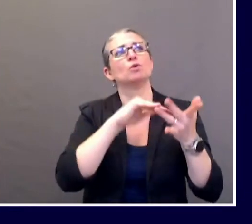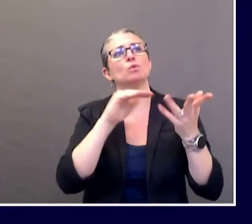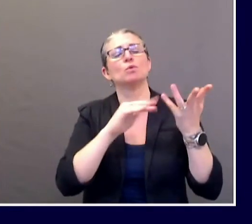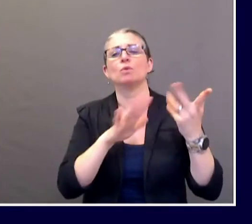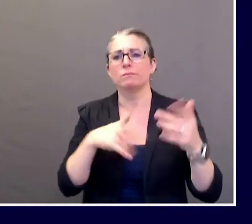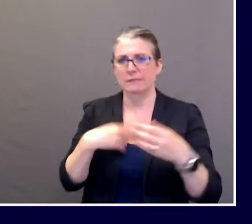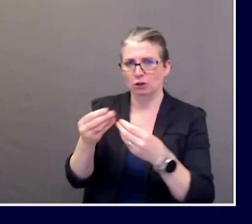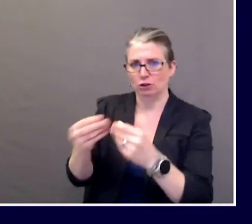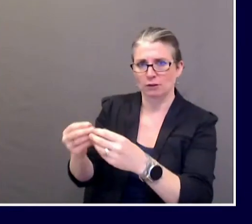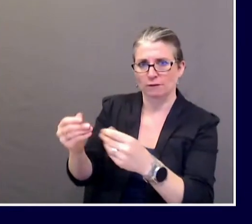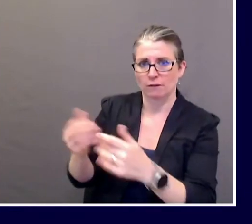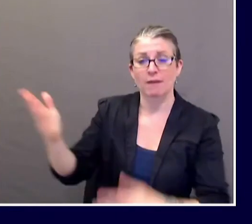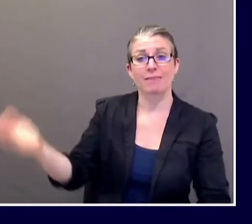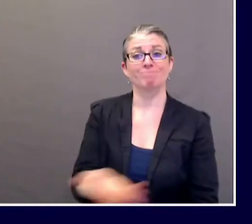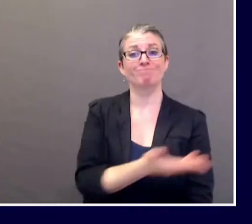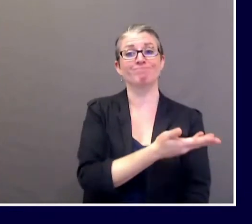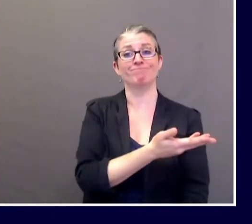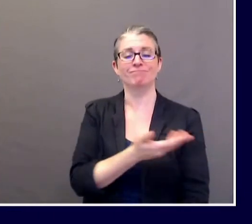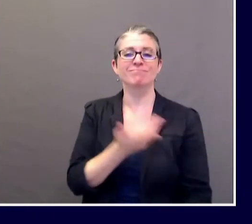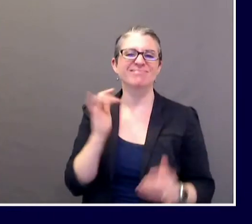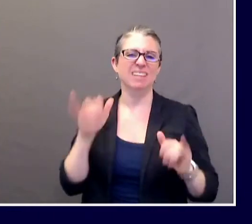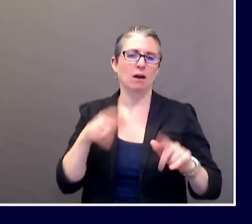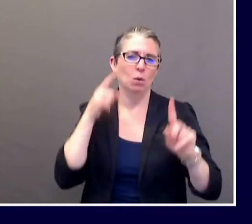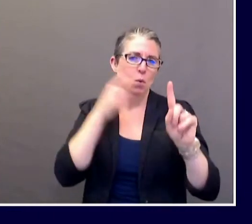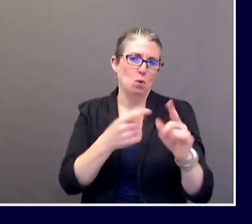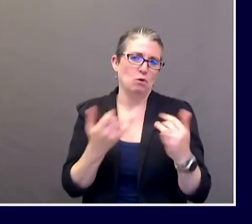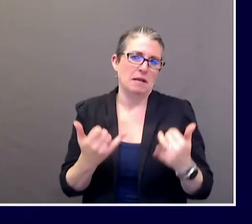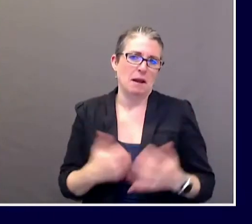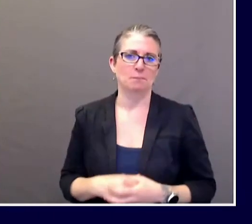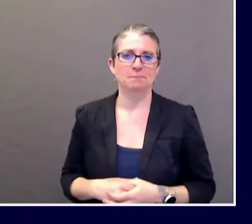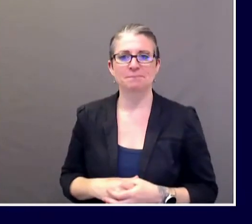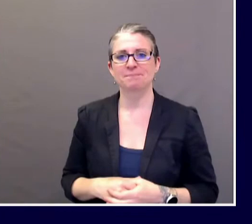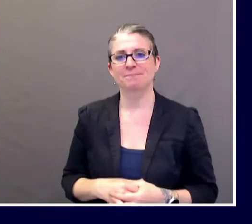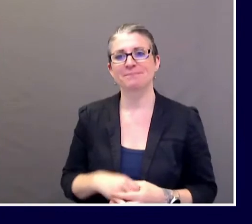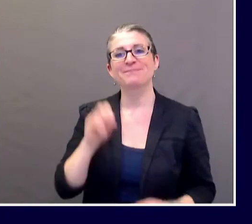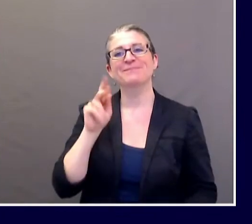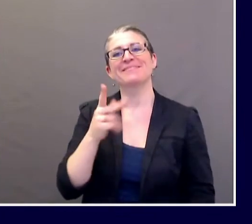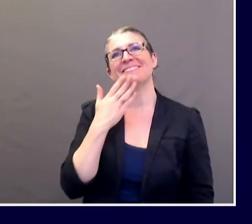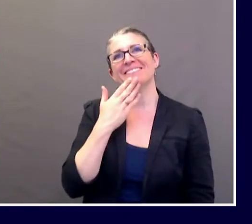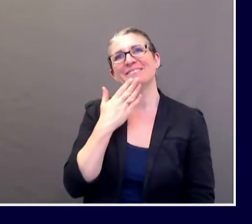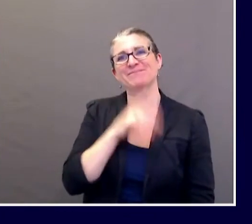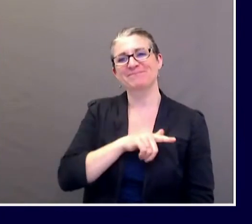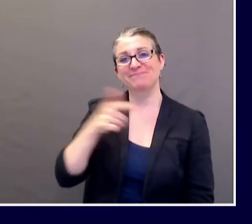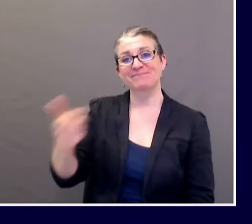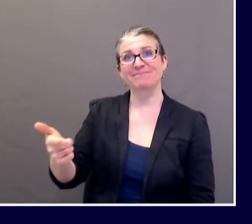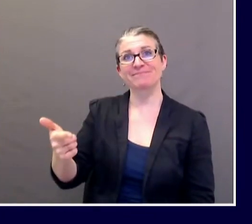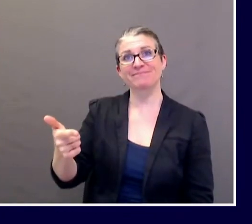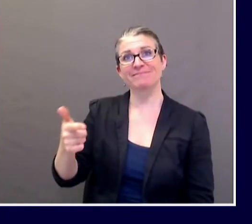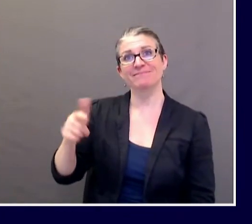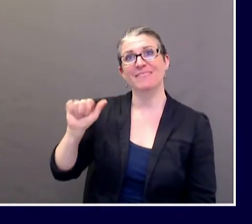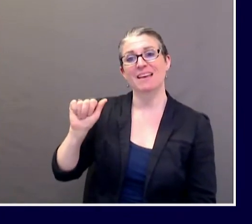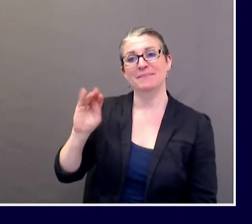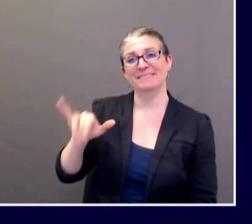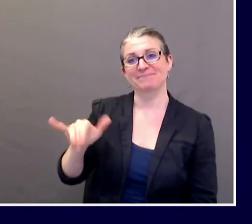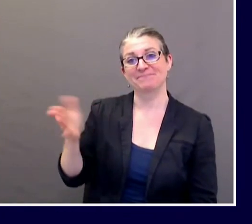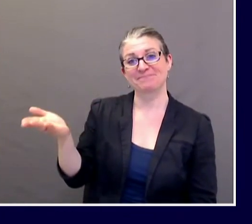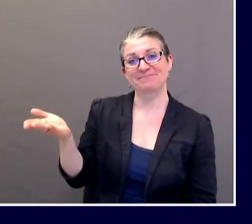you, Commissioner. Thank you, Dr. Shah. Thanks, Bonnie. Over to Amy Brown next.